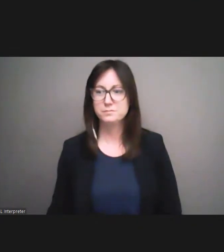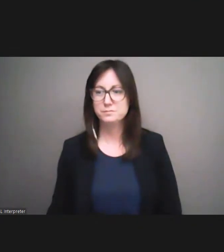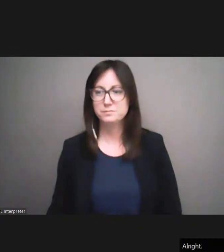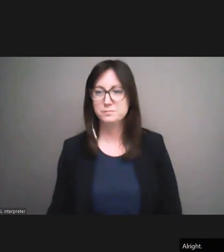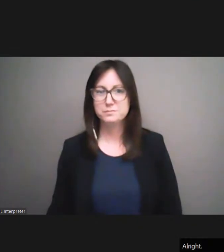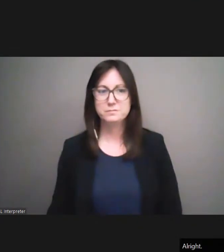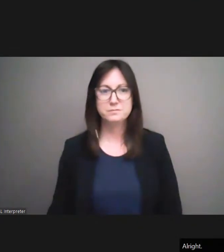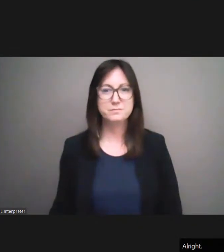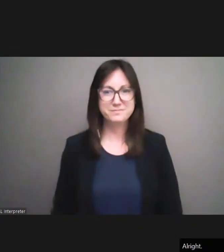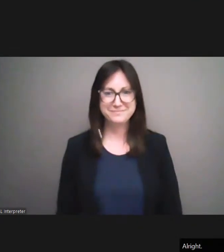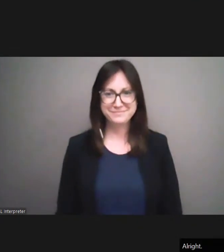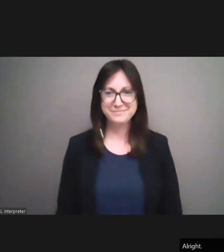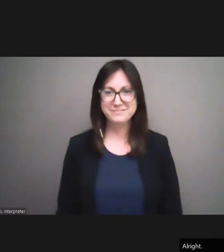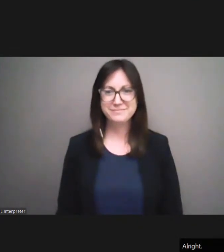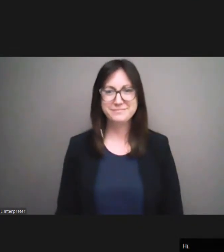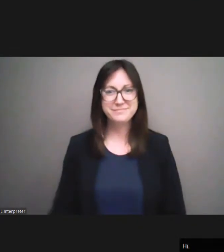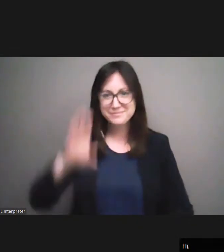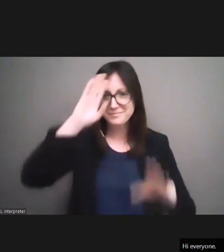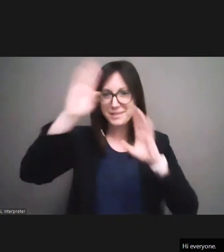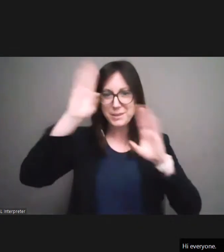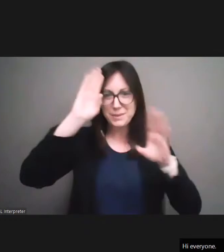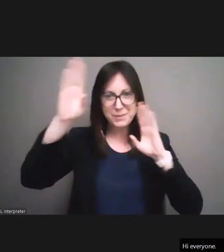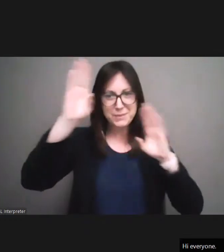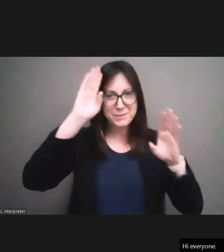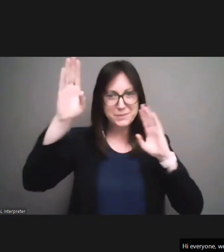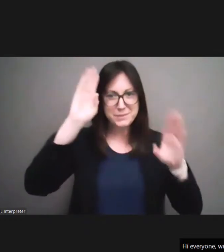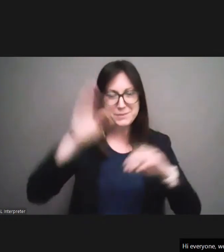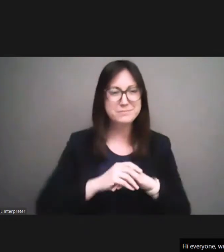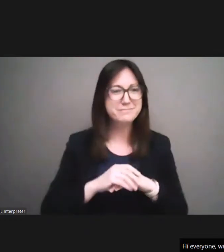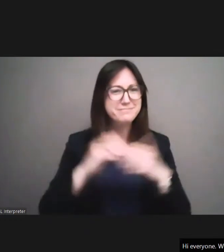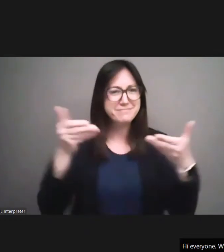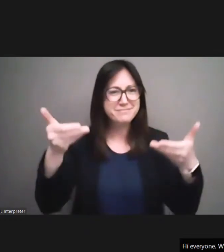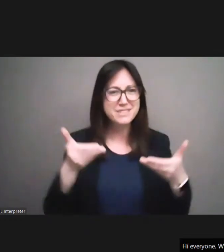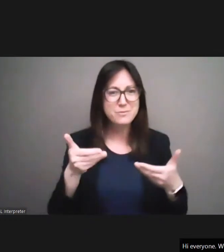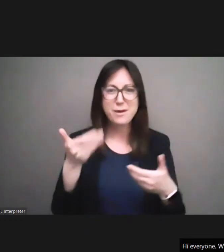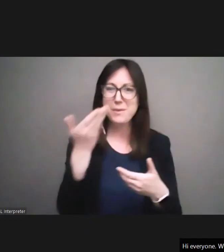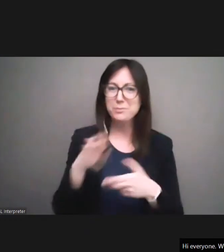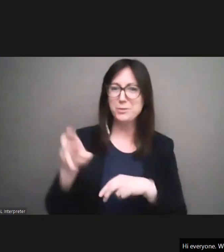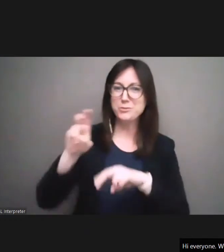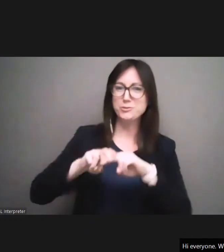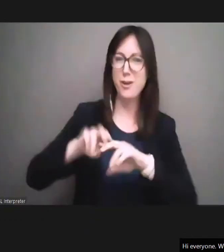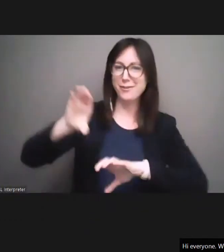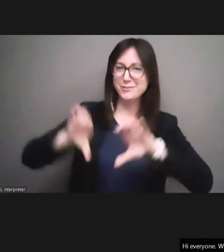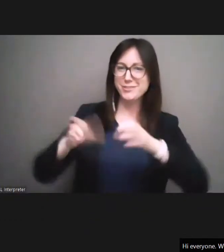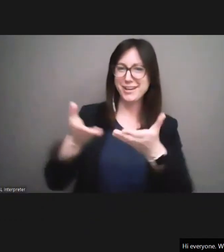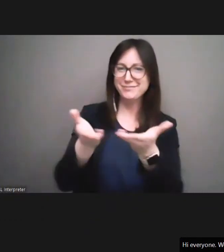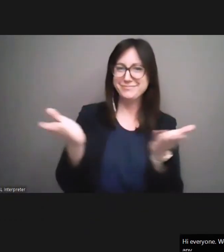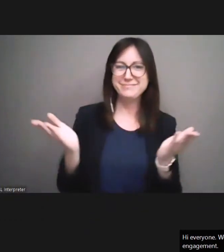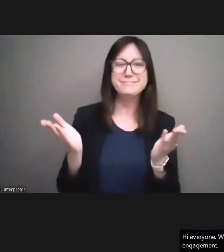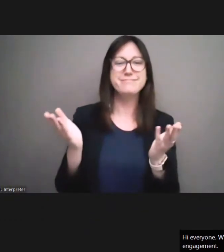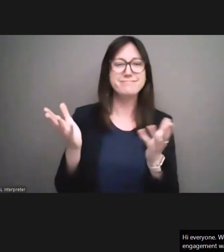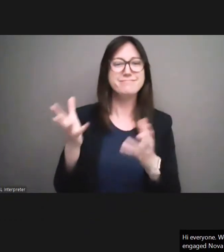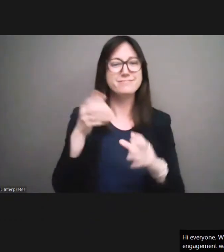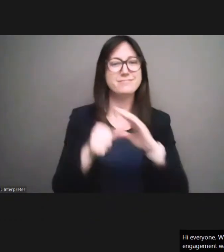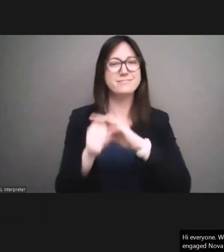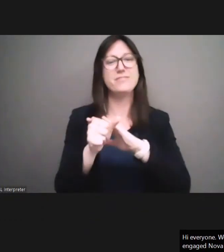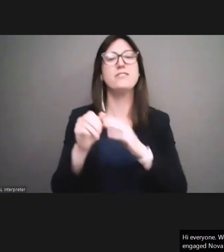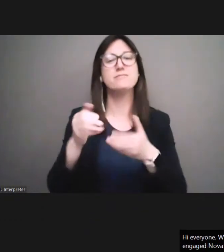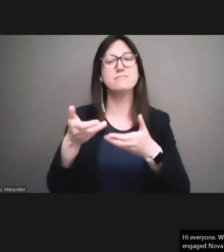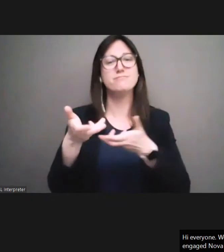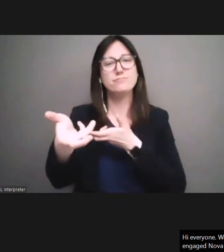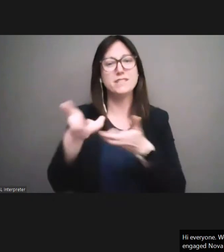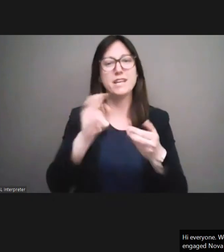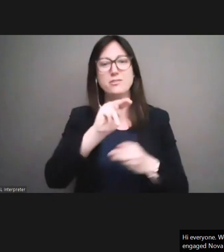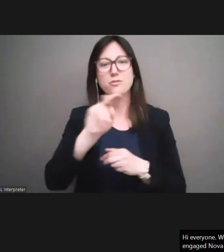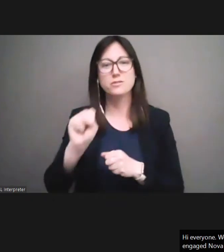All right. Hi, everyone. Welcome to the Blue Chair Chat as part of Engage Nova Scotia's series called